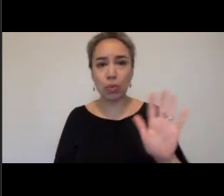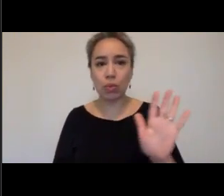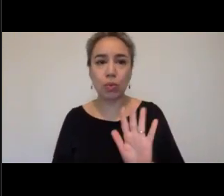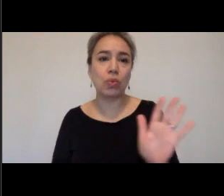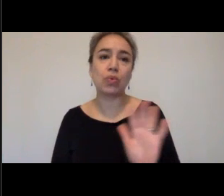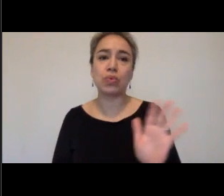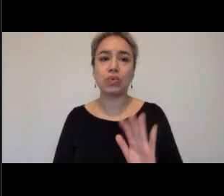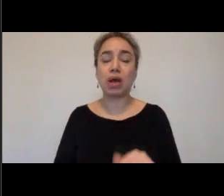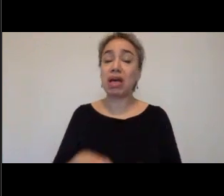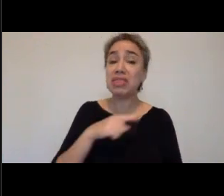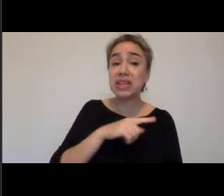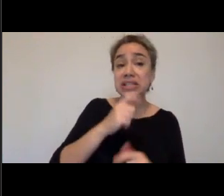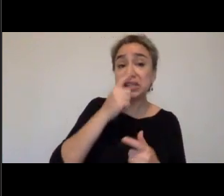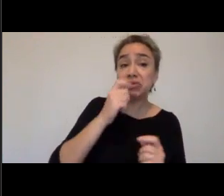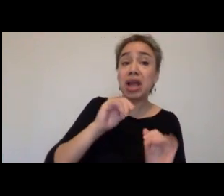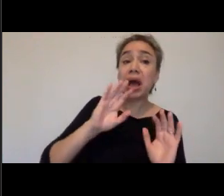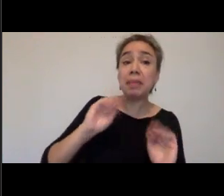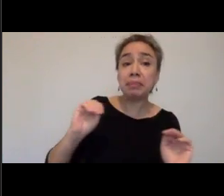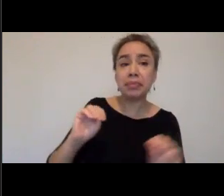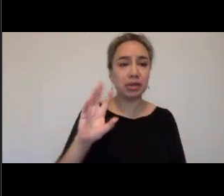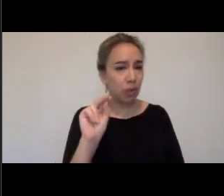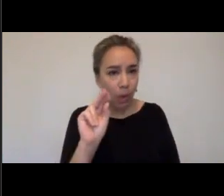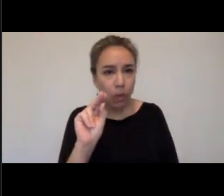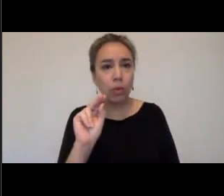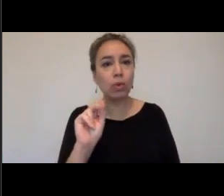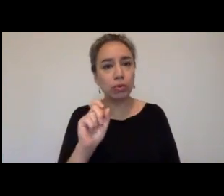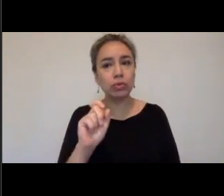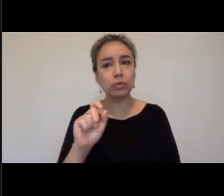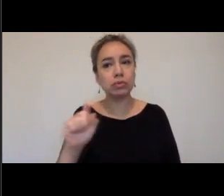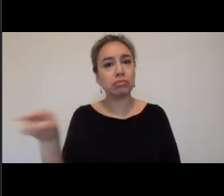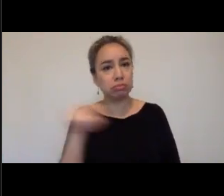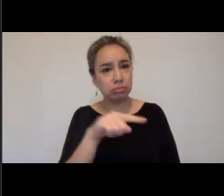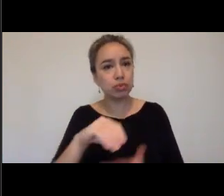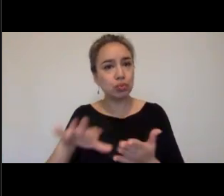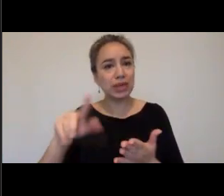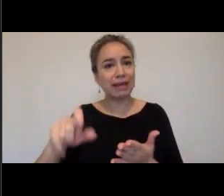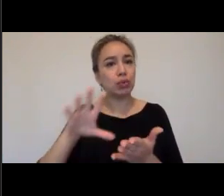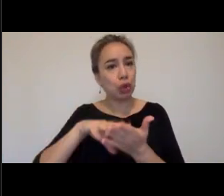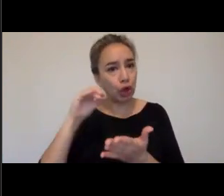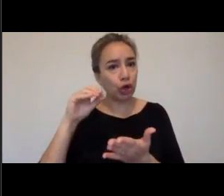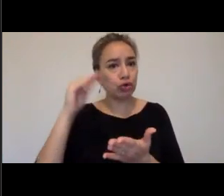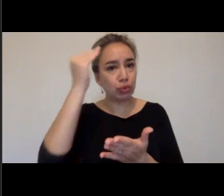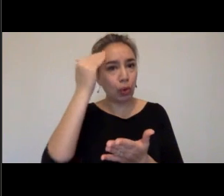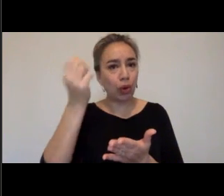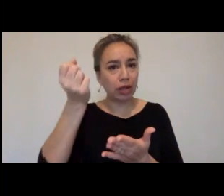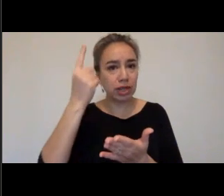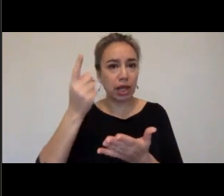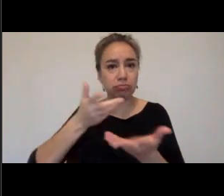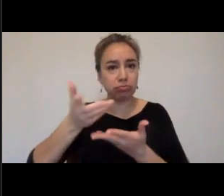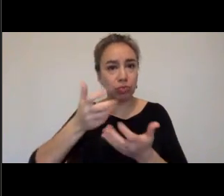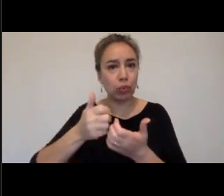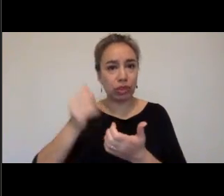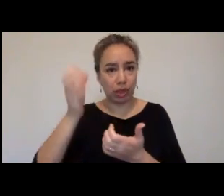this interesting? But they actually were expected to know it and understand it and work with these concepts.